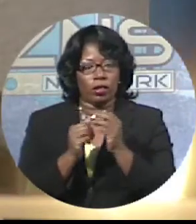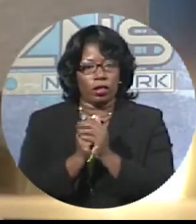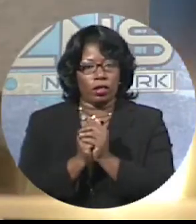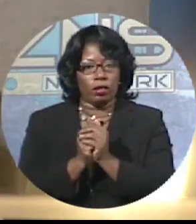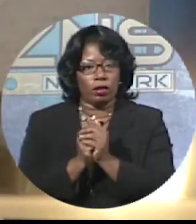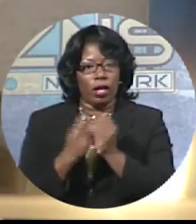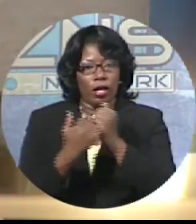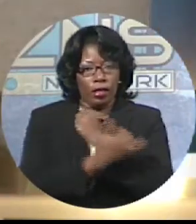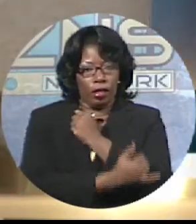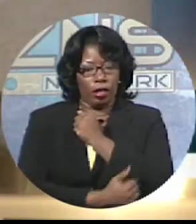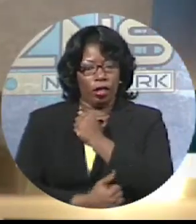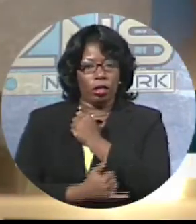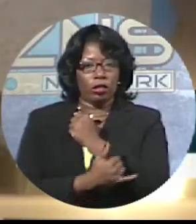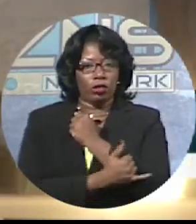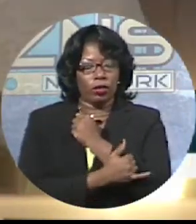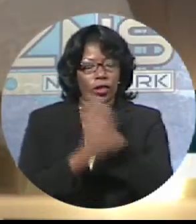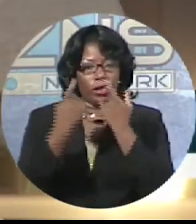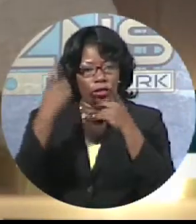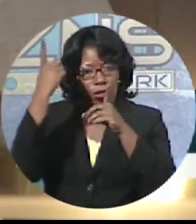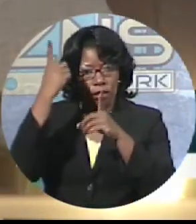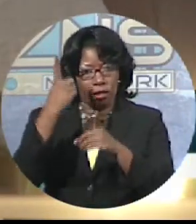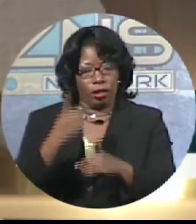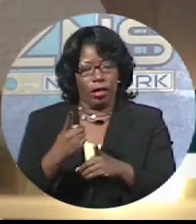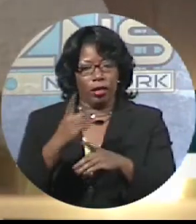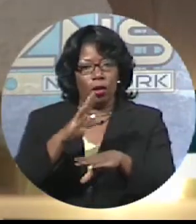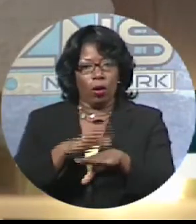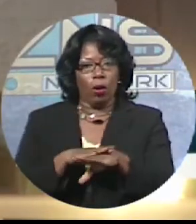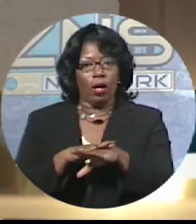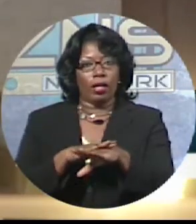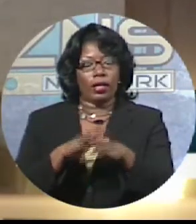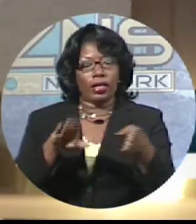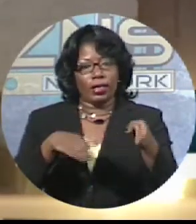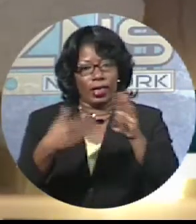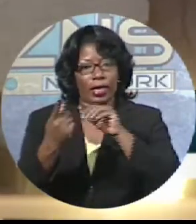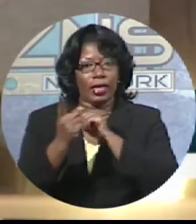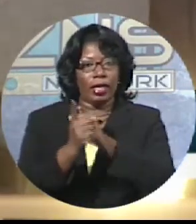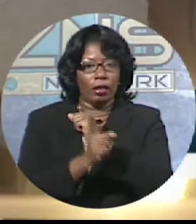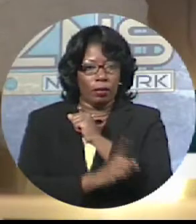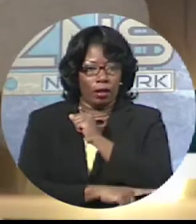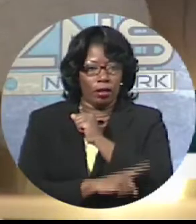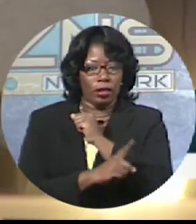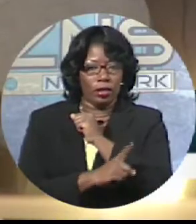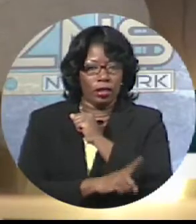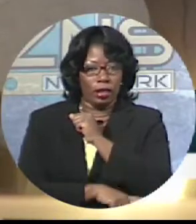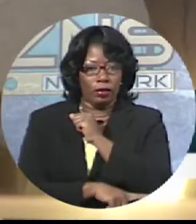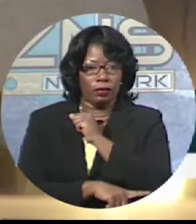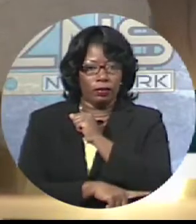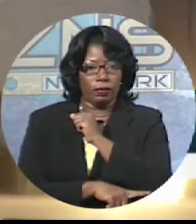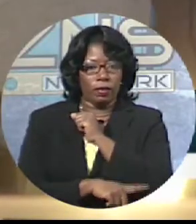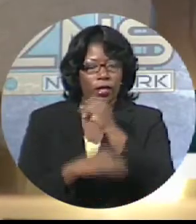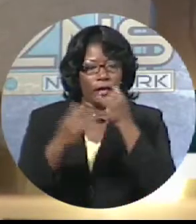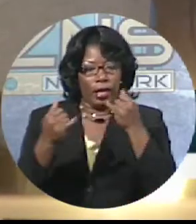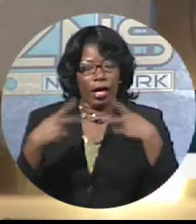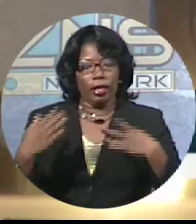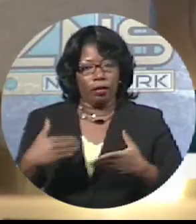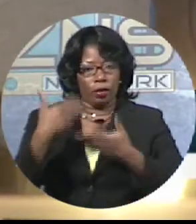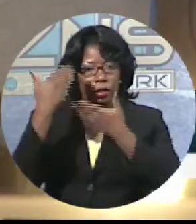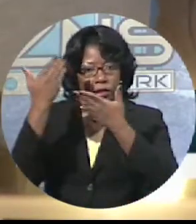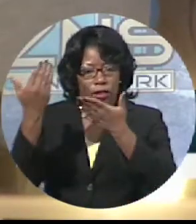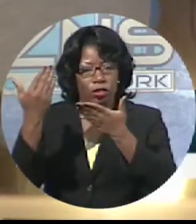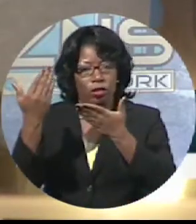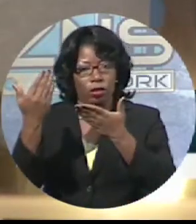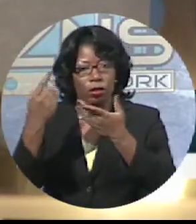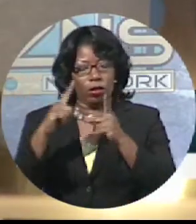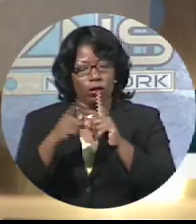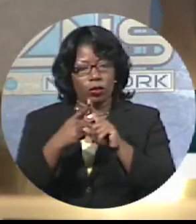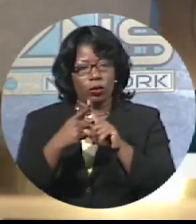The country needs to determine its position on the death penalty. Madam President of the Court of Appeal made a forceful presentation in that regard